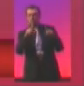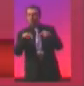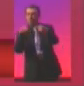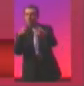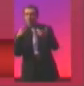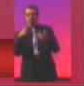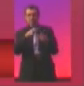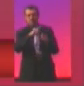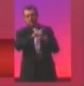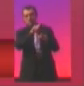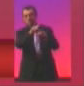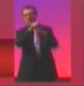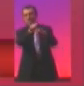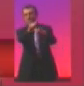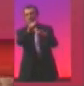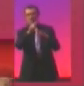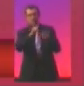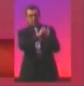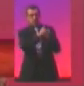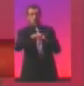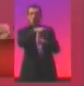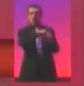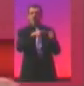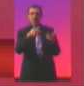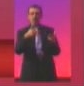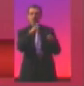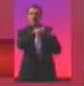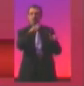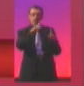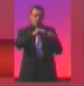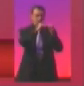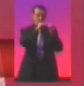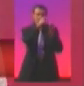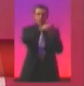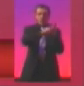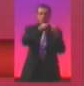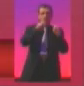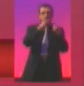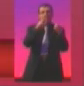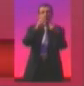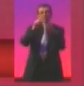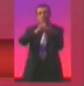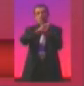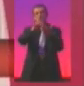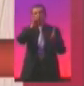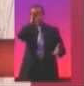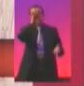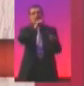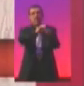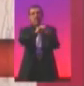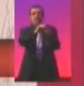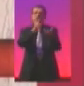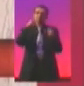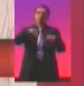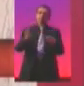coming week, colleagues will be laying out specific policy announcements, and on Thursday this will be brought together in